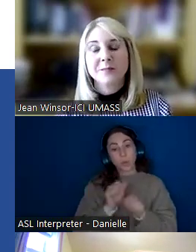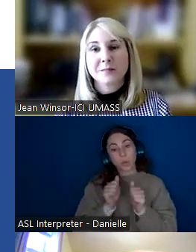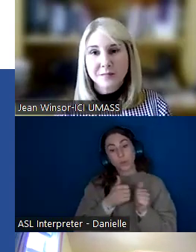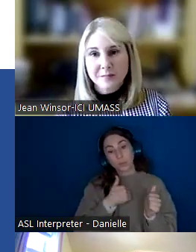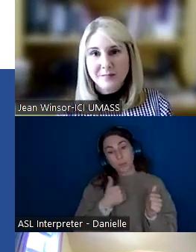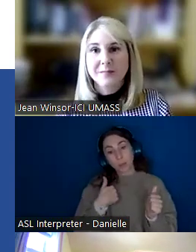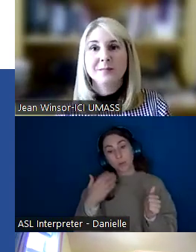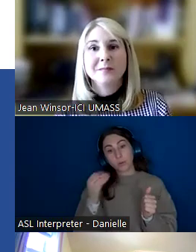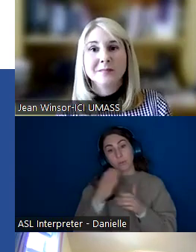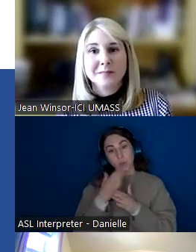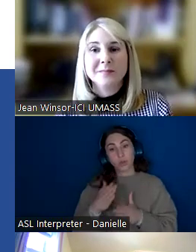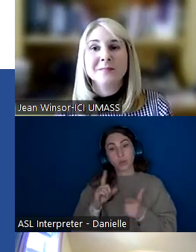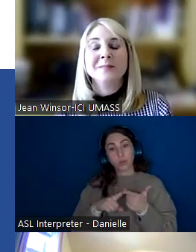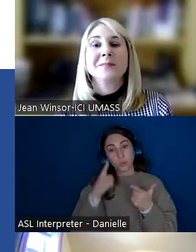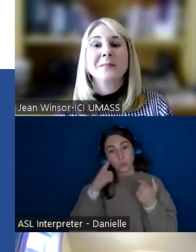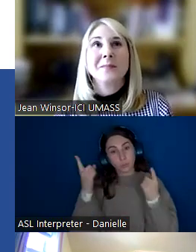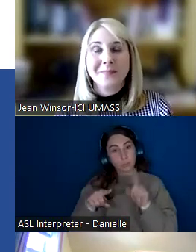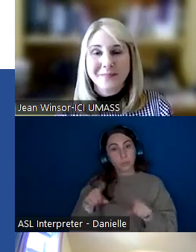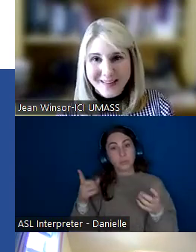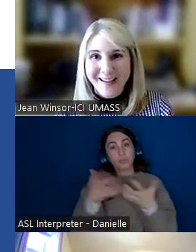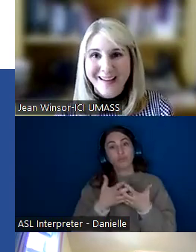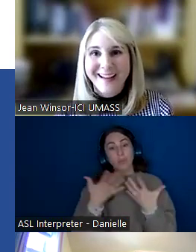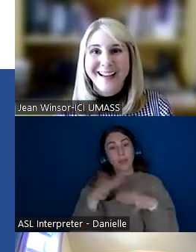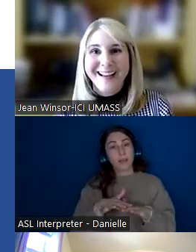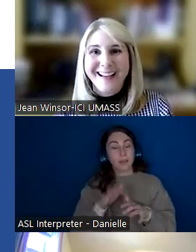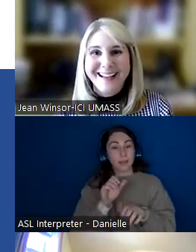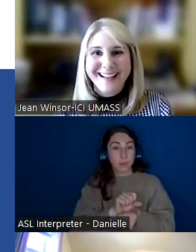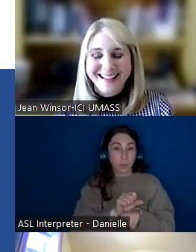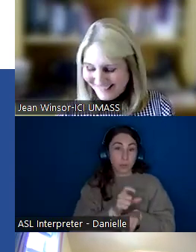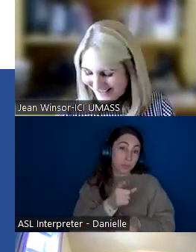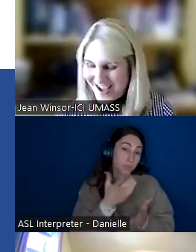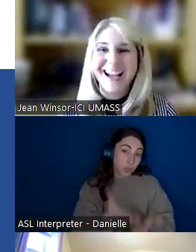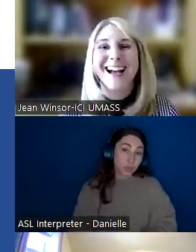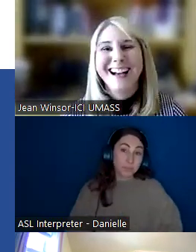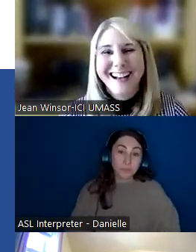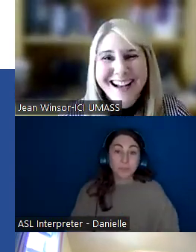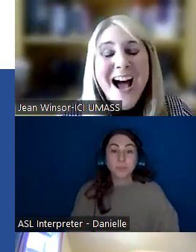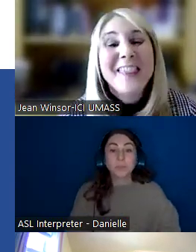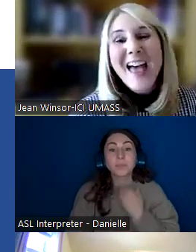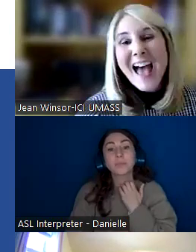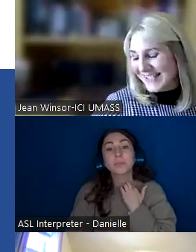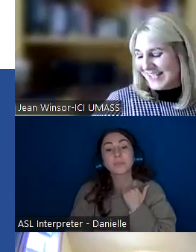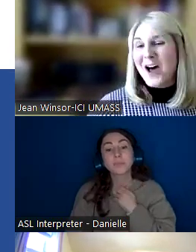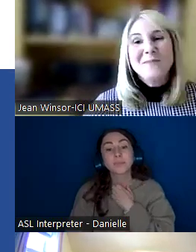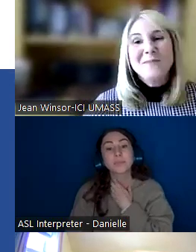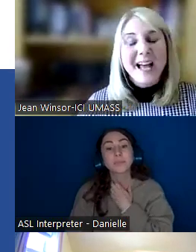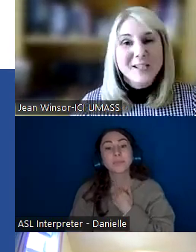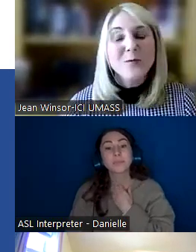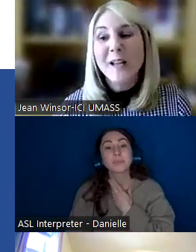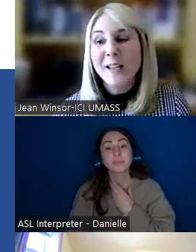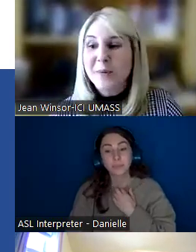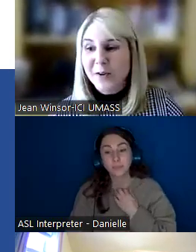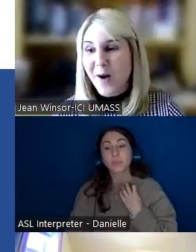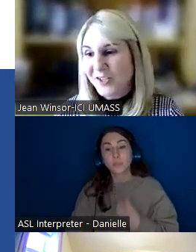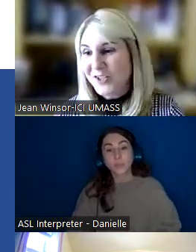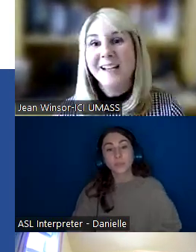get a consensus for integrated employment. Any ideas there? Any suggestions there? That's a